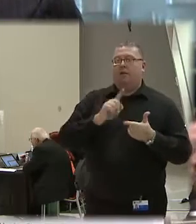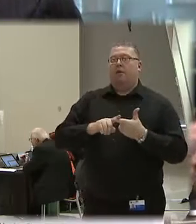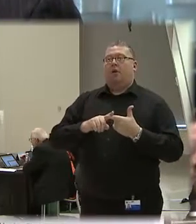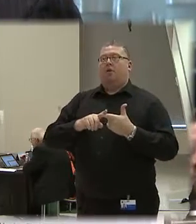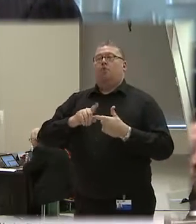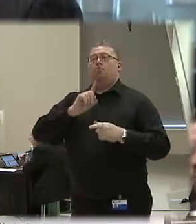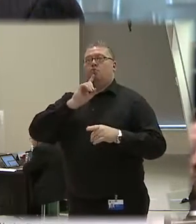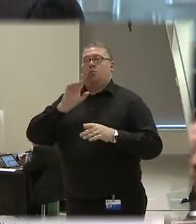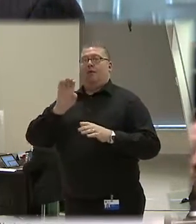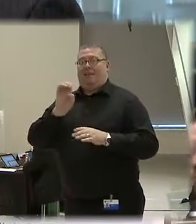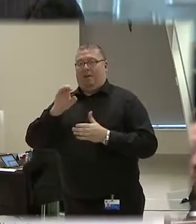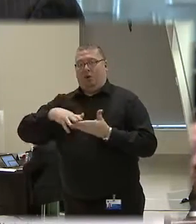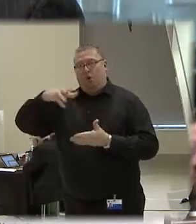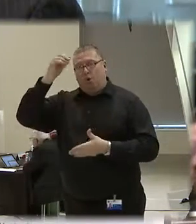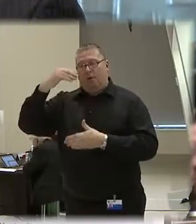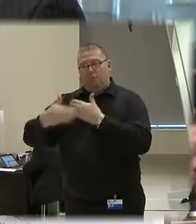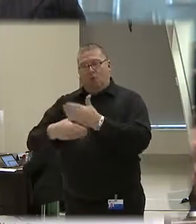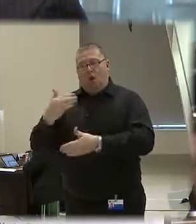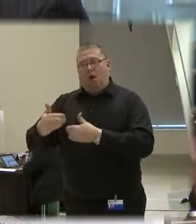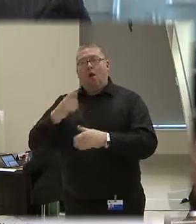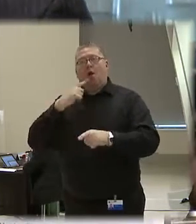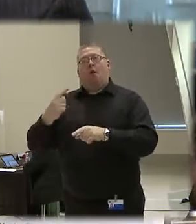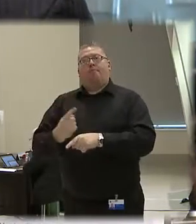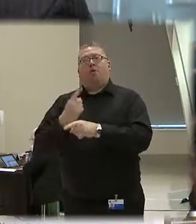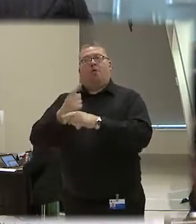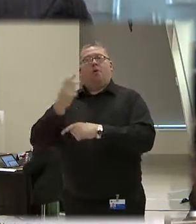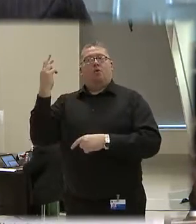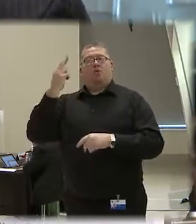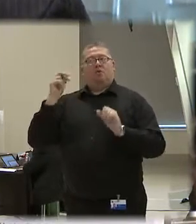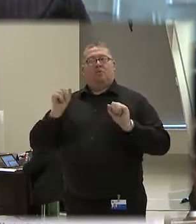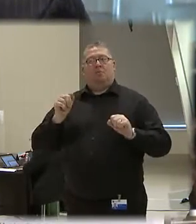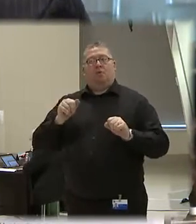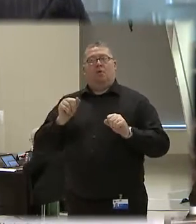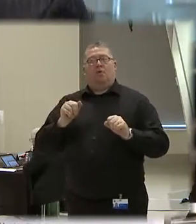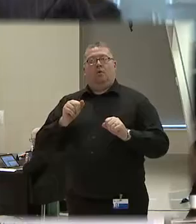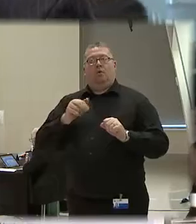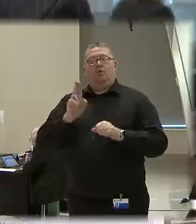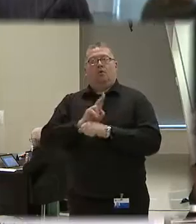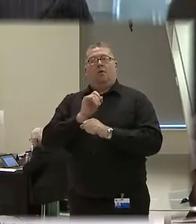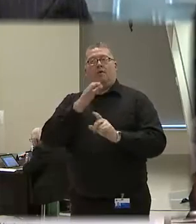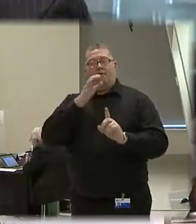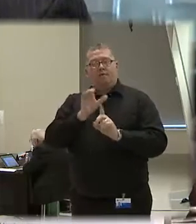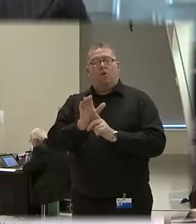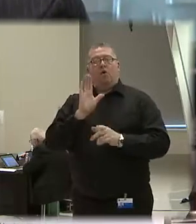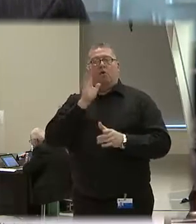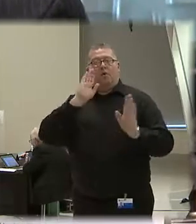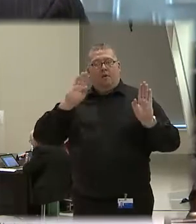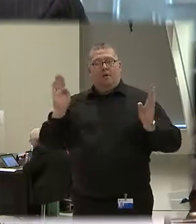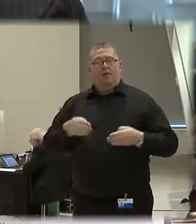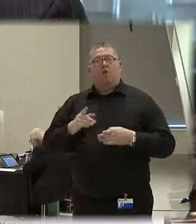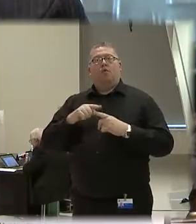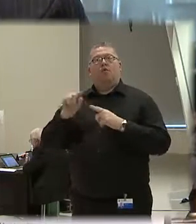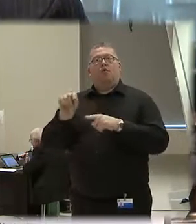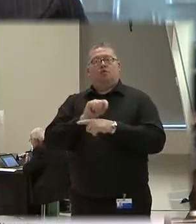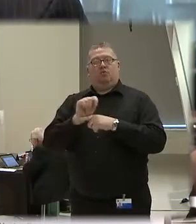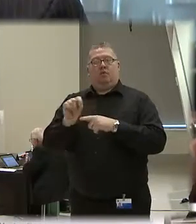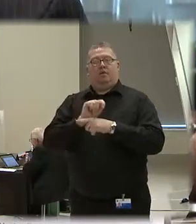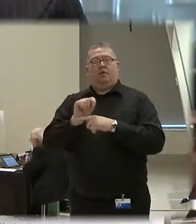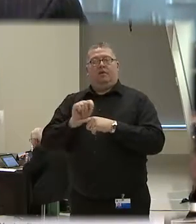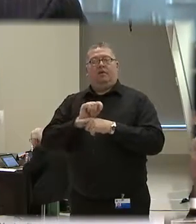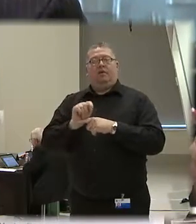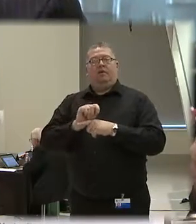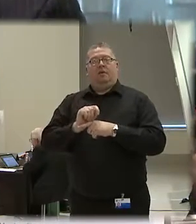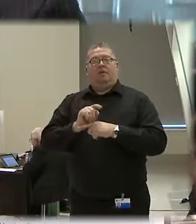topics. The appropriate and reasonable amount of force was a central focus to our training, which